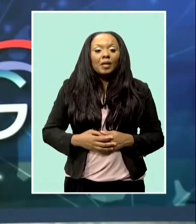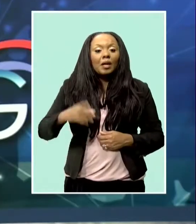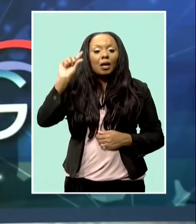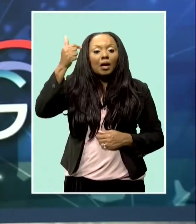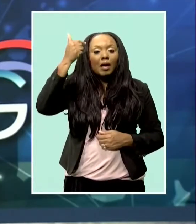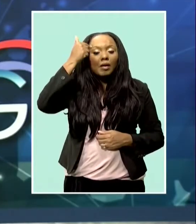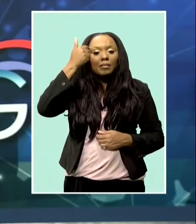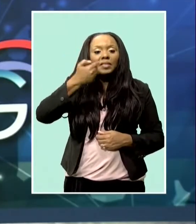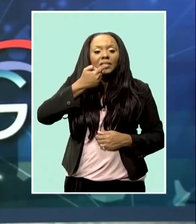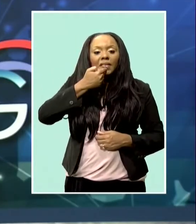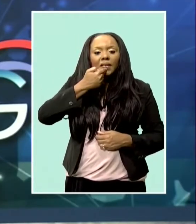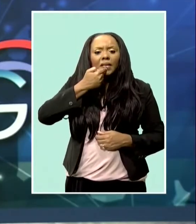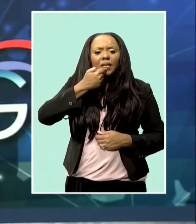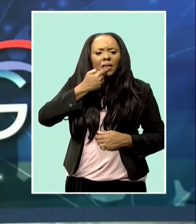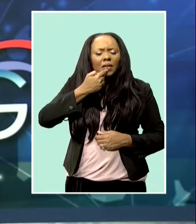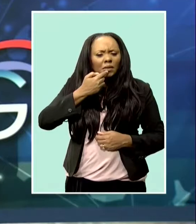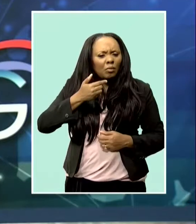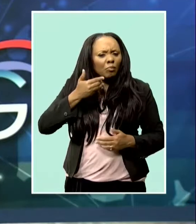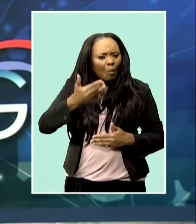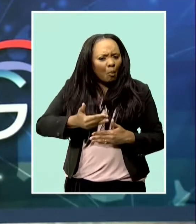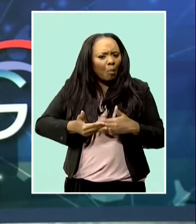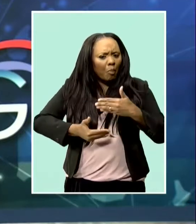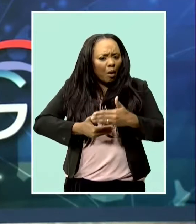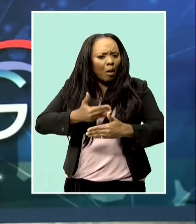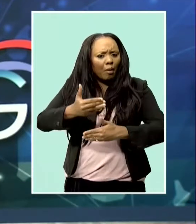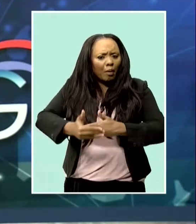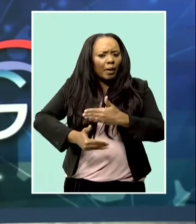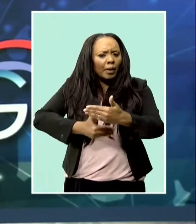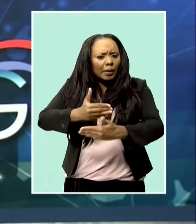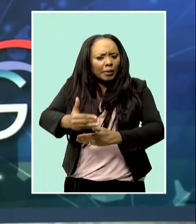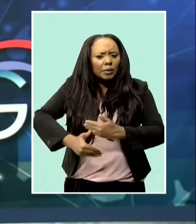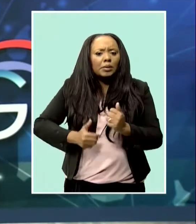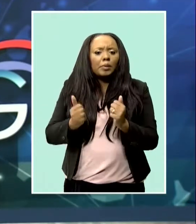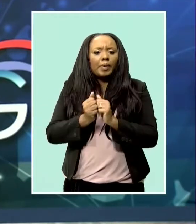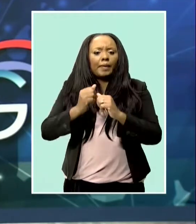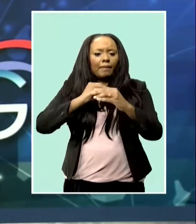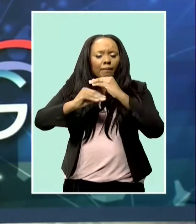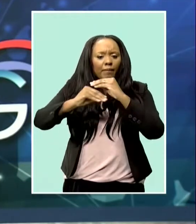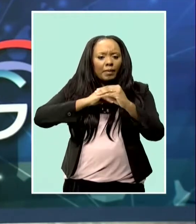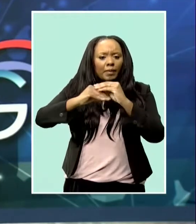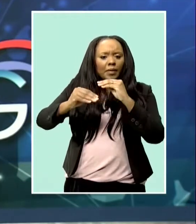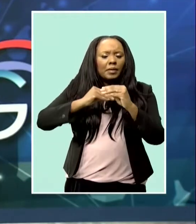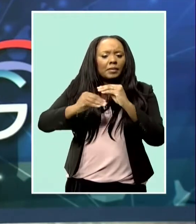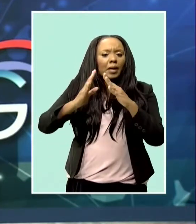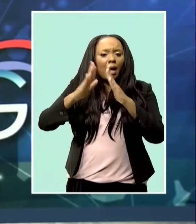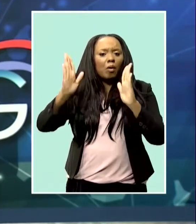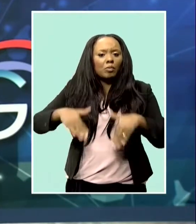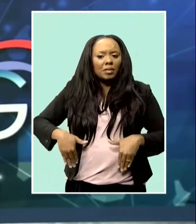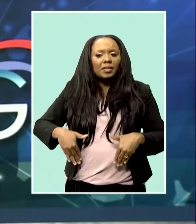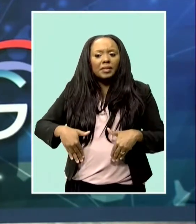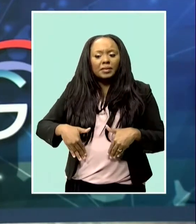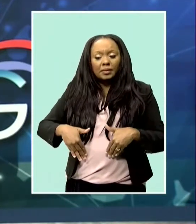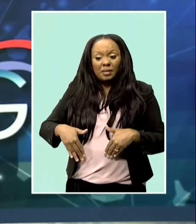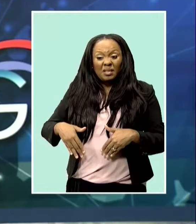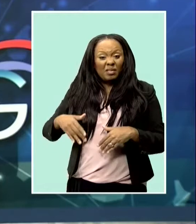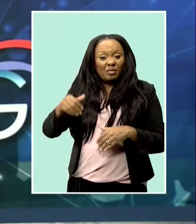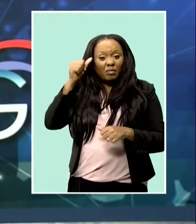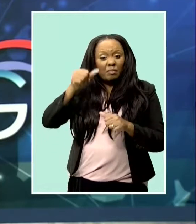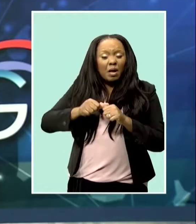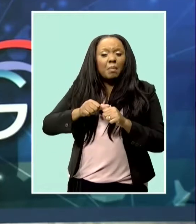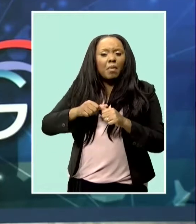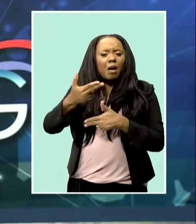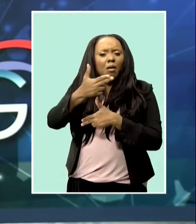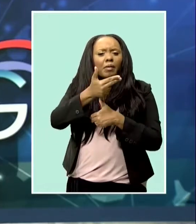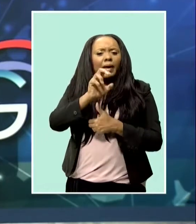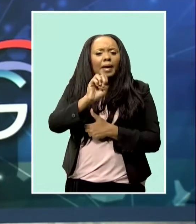Government is reporting significant progress regarding repairing homes damaged by Hurricane Elsa. Minister of Housing and MP for St.